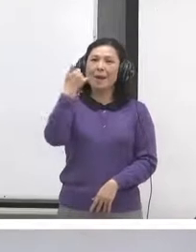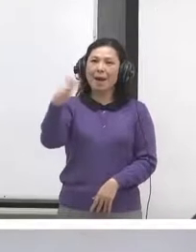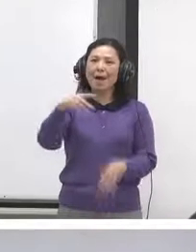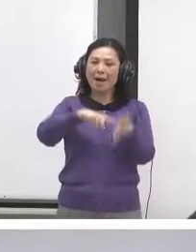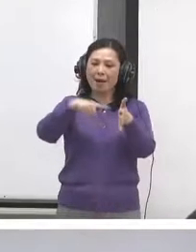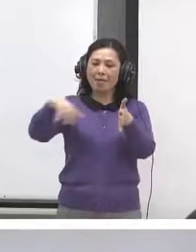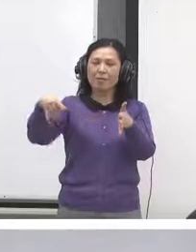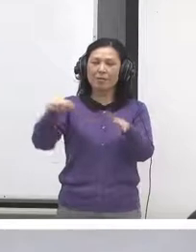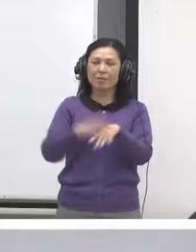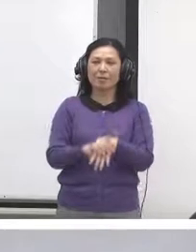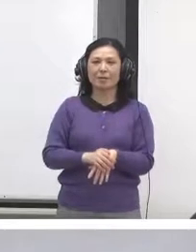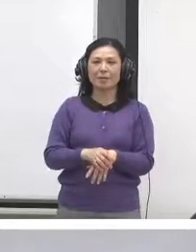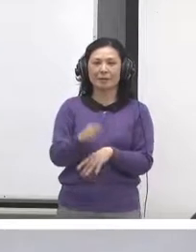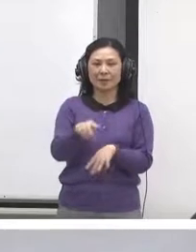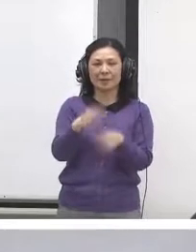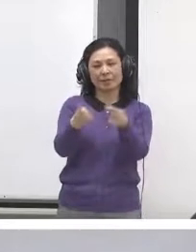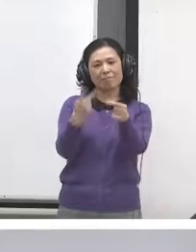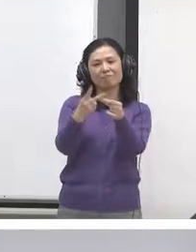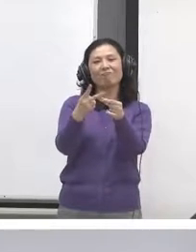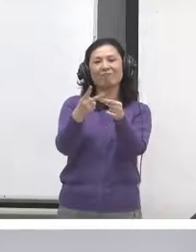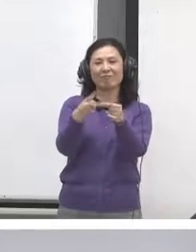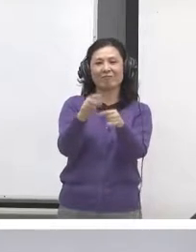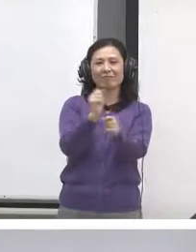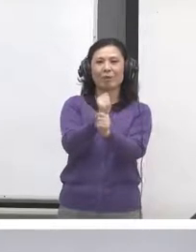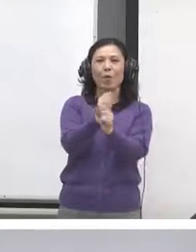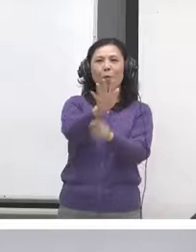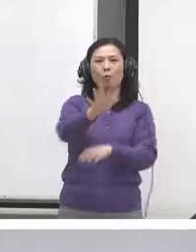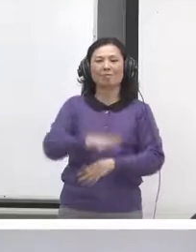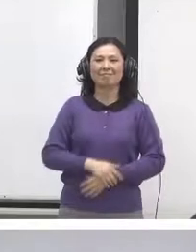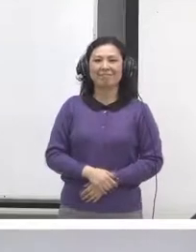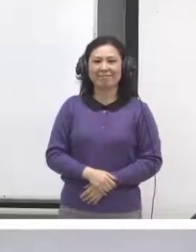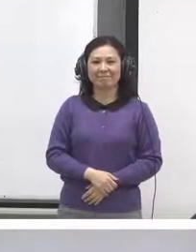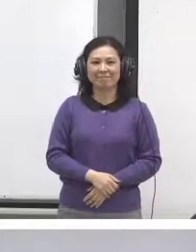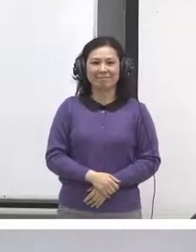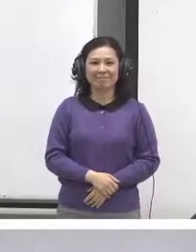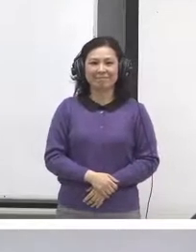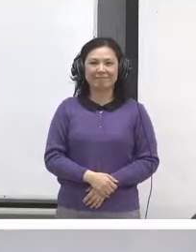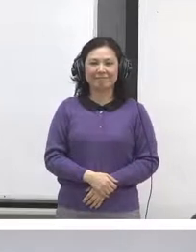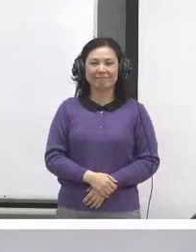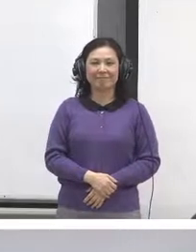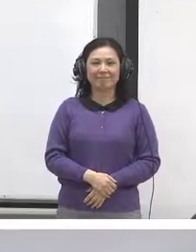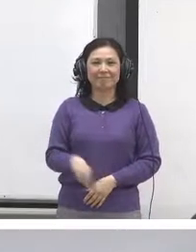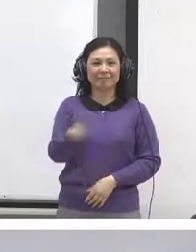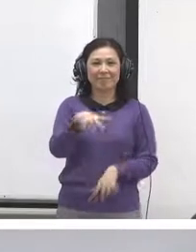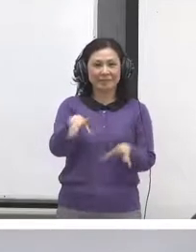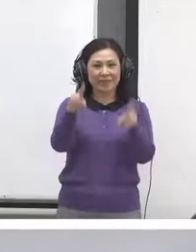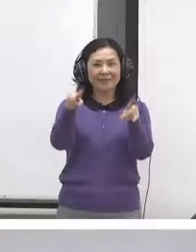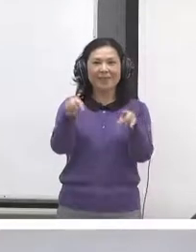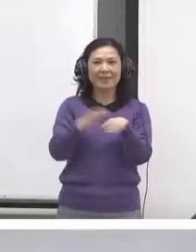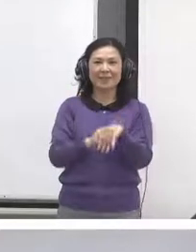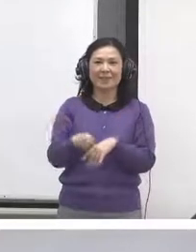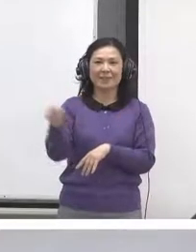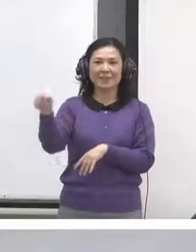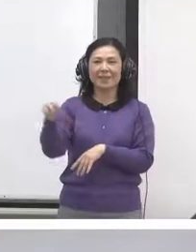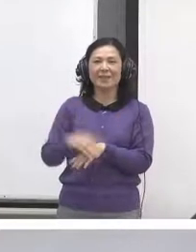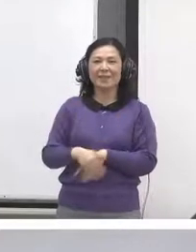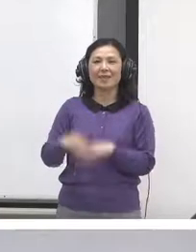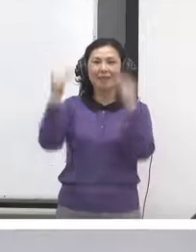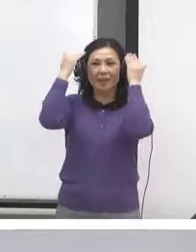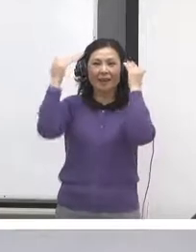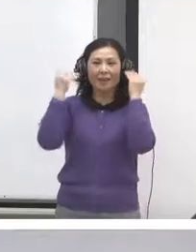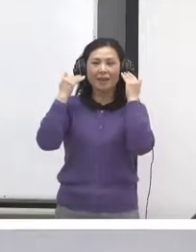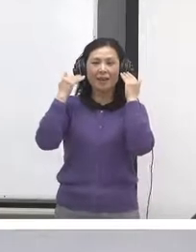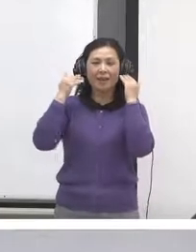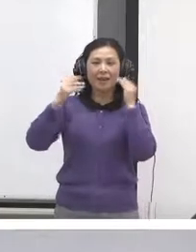2 years when we started it in Seoul in December